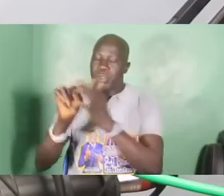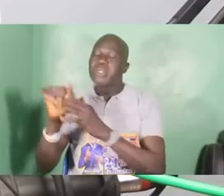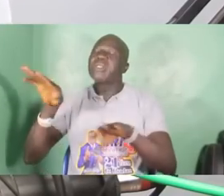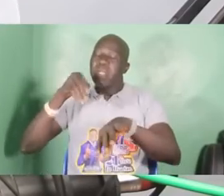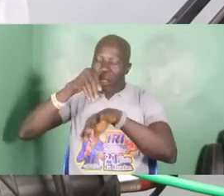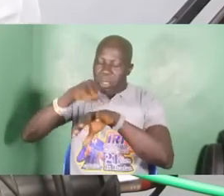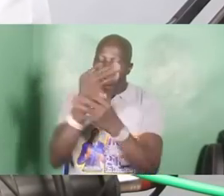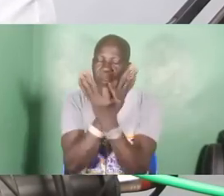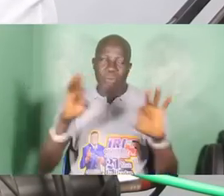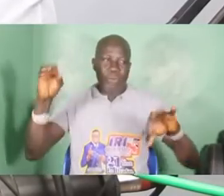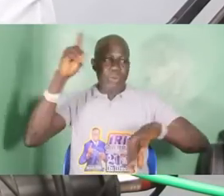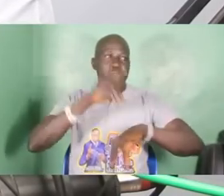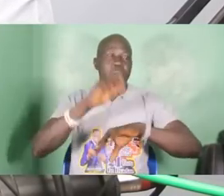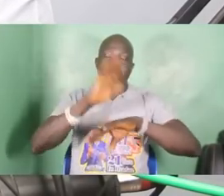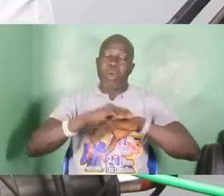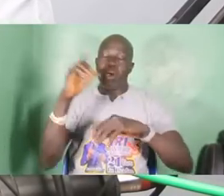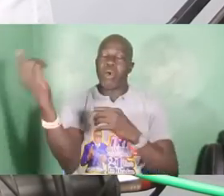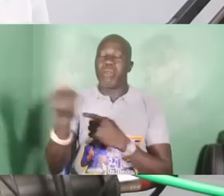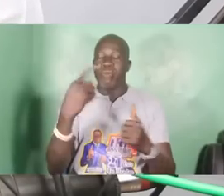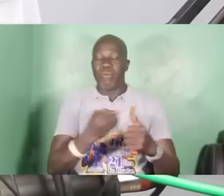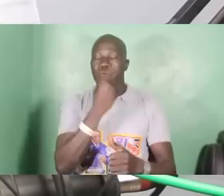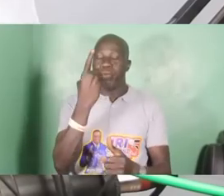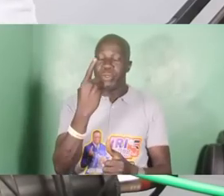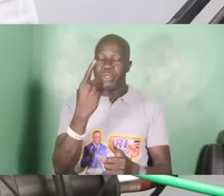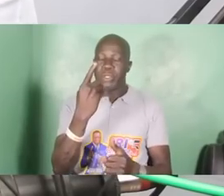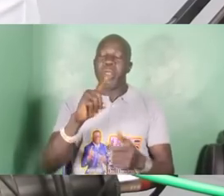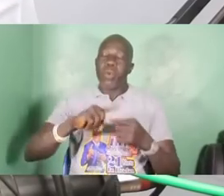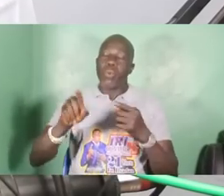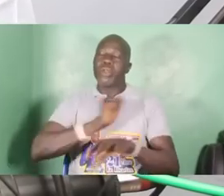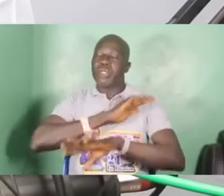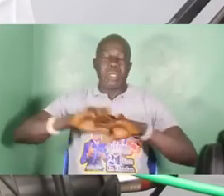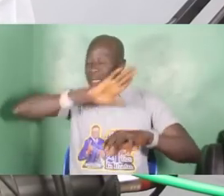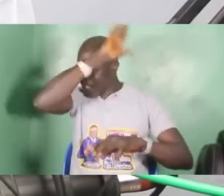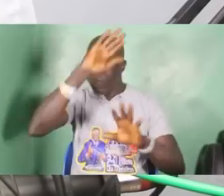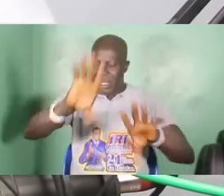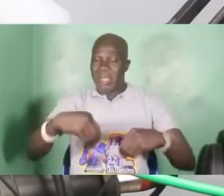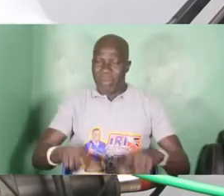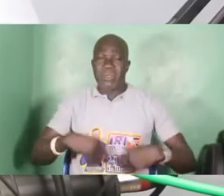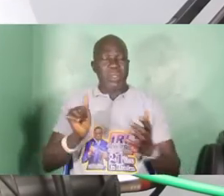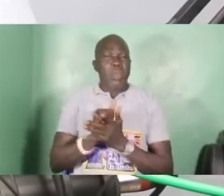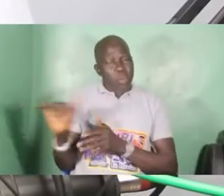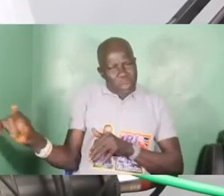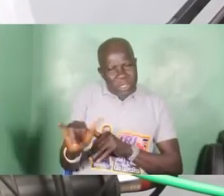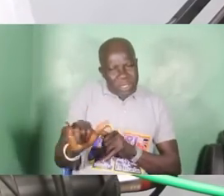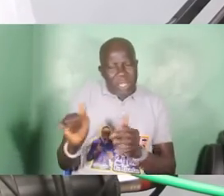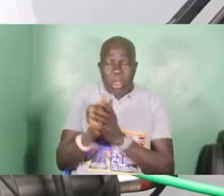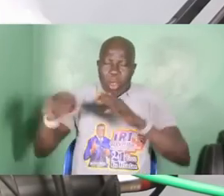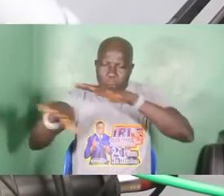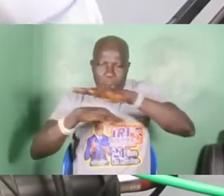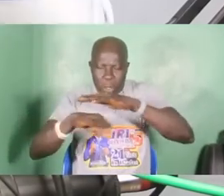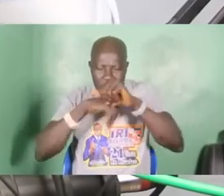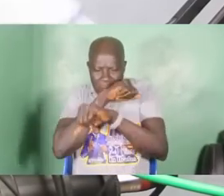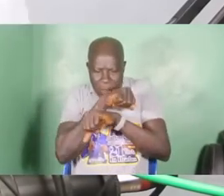freedom once your on the one did their graduation on the first. But that you won't go menera. But their life is still what's you what la baby. They